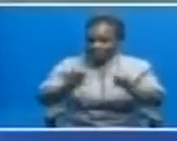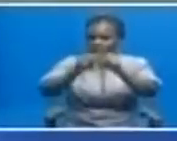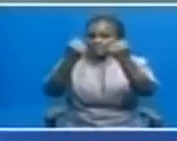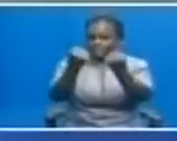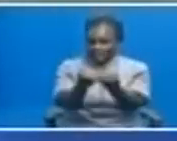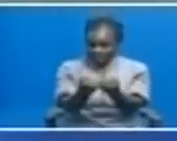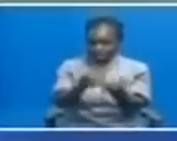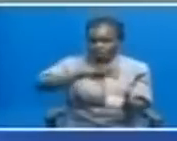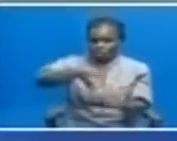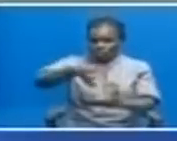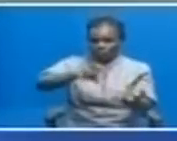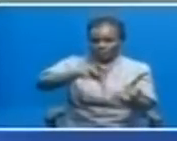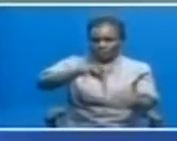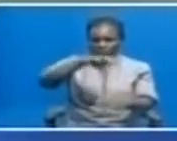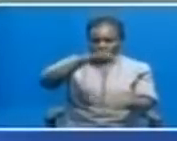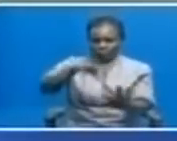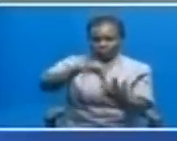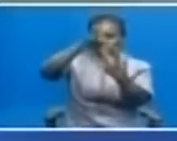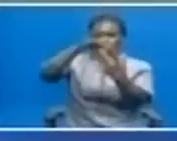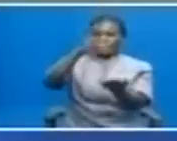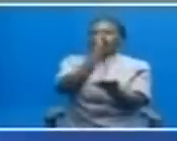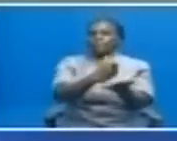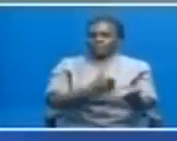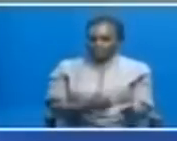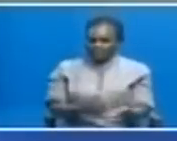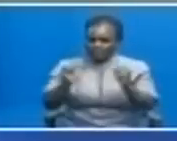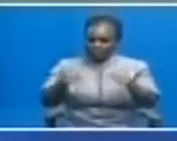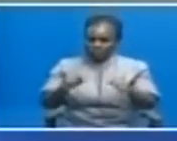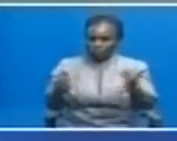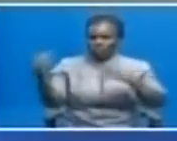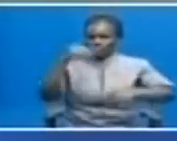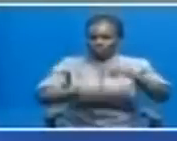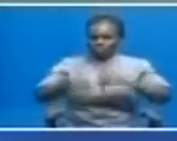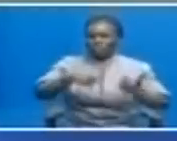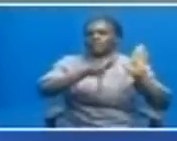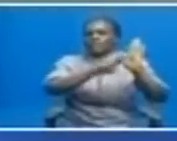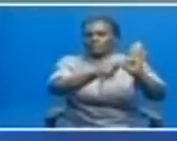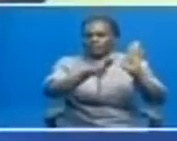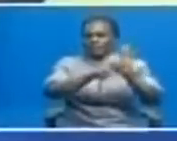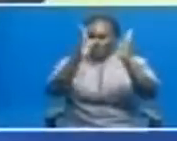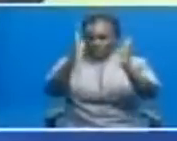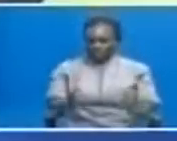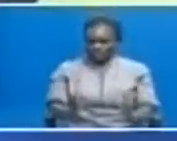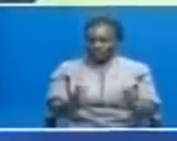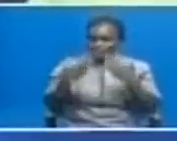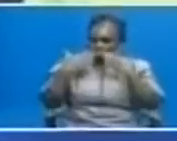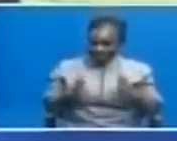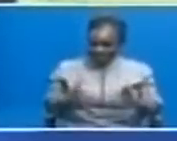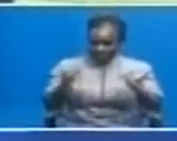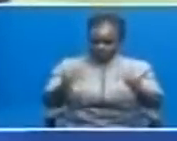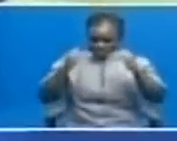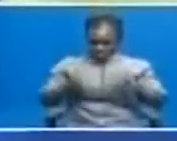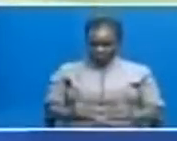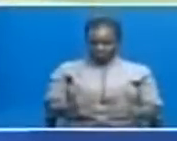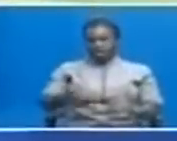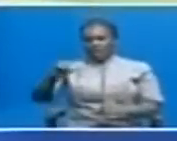system automatically picks the student's department, and then he can vote for a departmental representative. Once he has passed that stage, he can vote